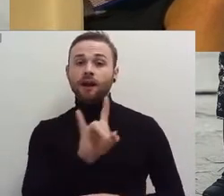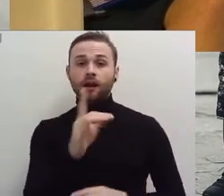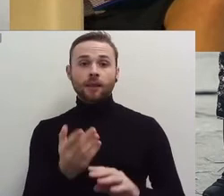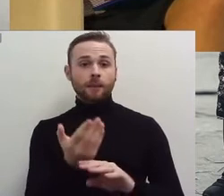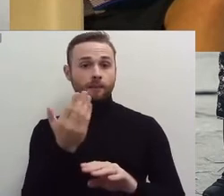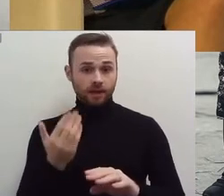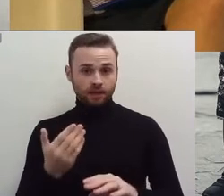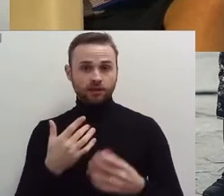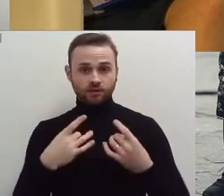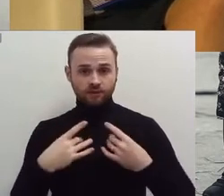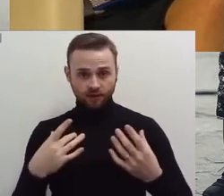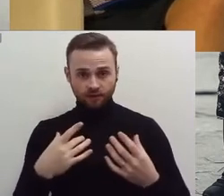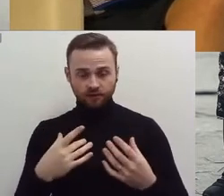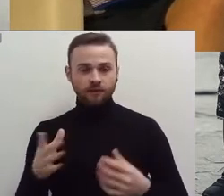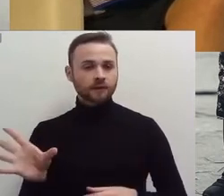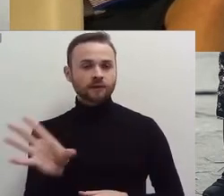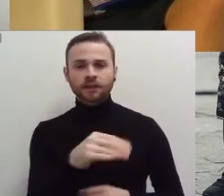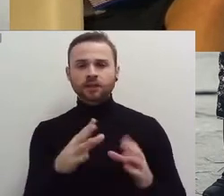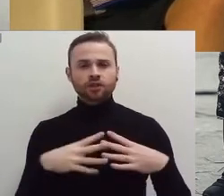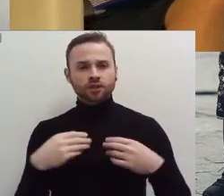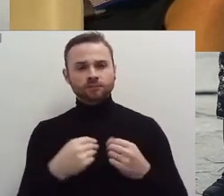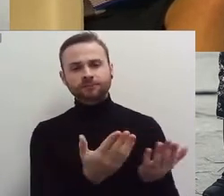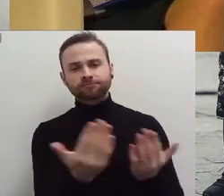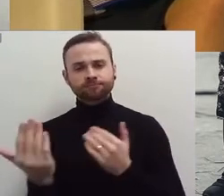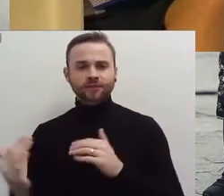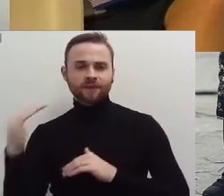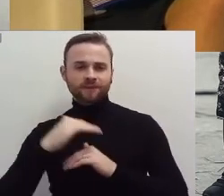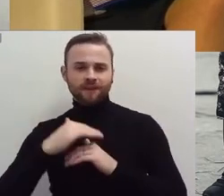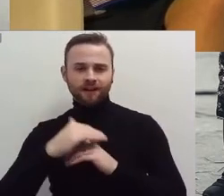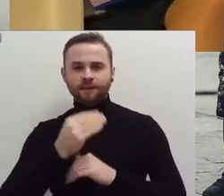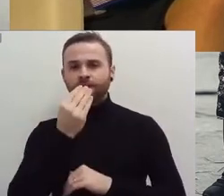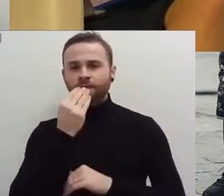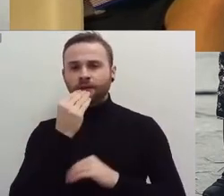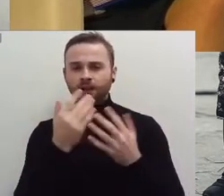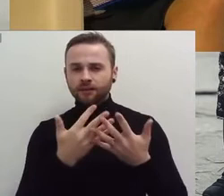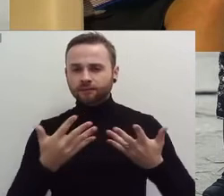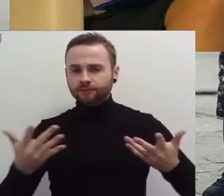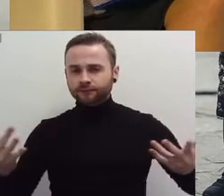them. Now it's COVID, it's not possible, but we made gift boxes and we put